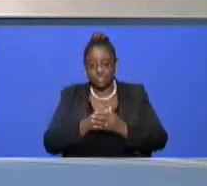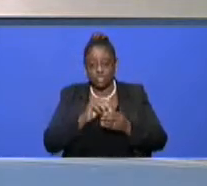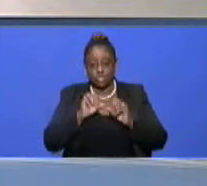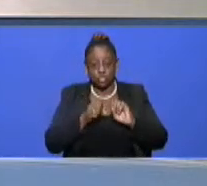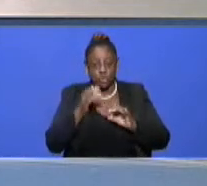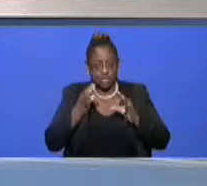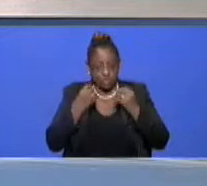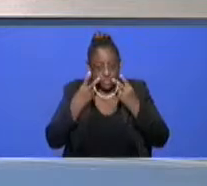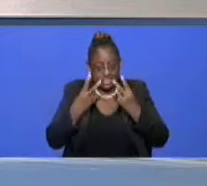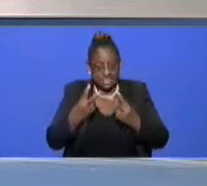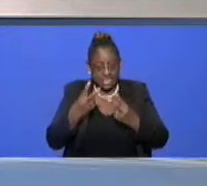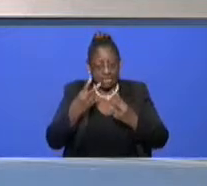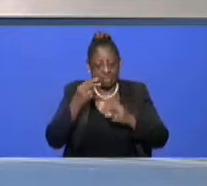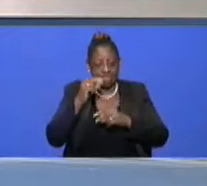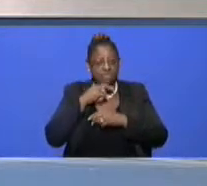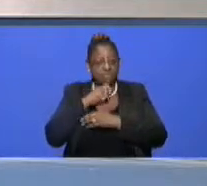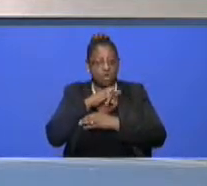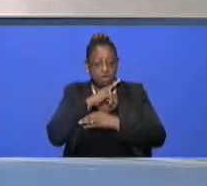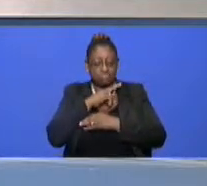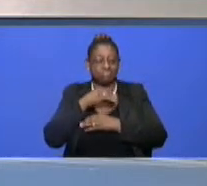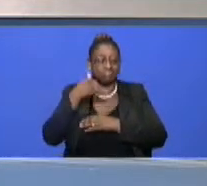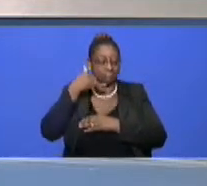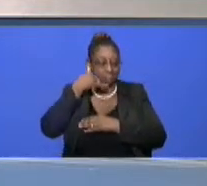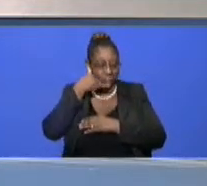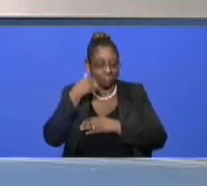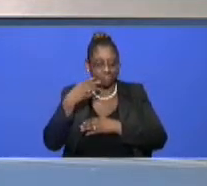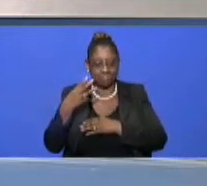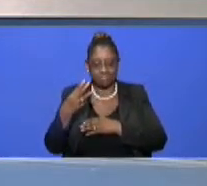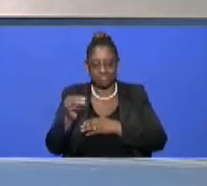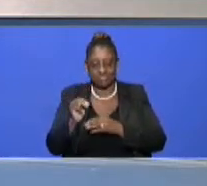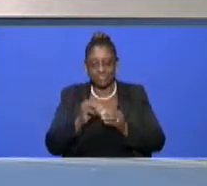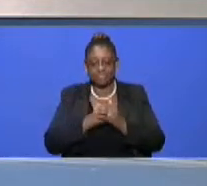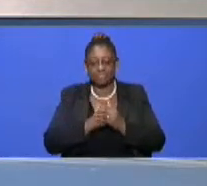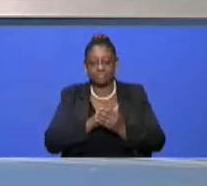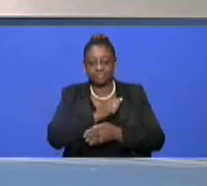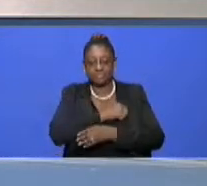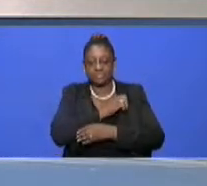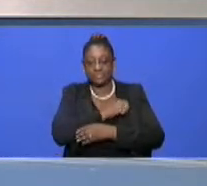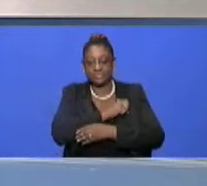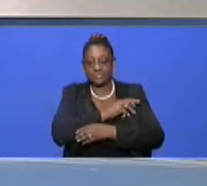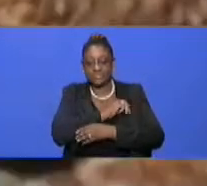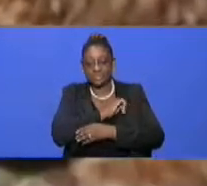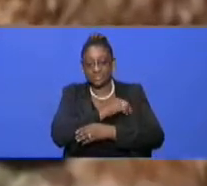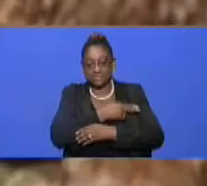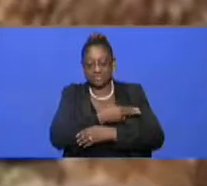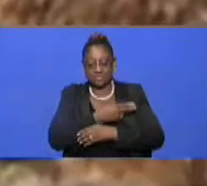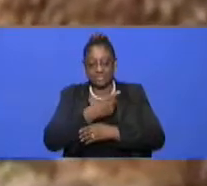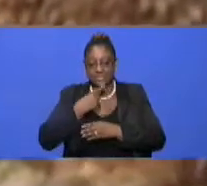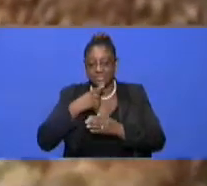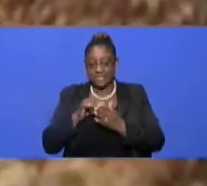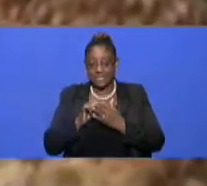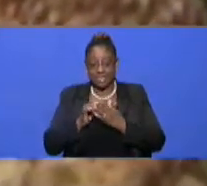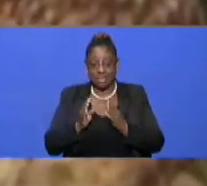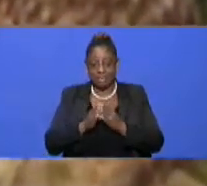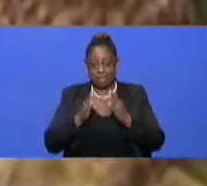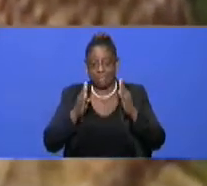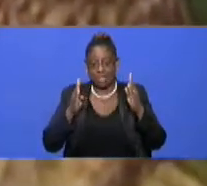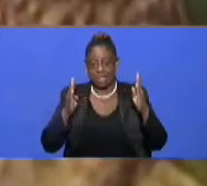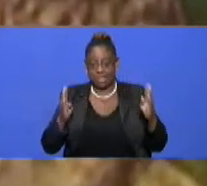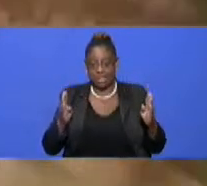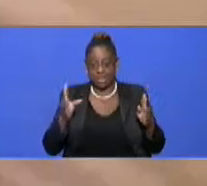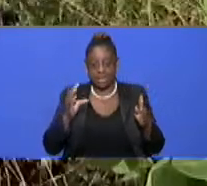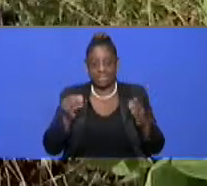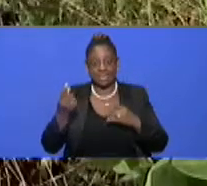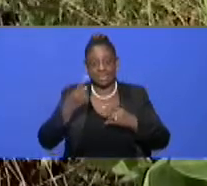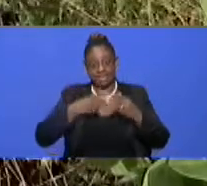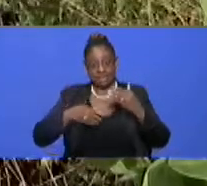them a call when you spot them. Anthony Smith tells us more. They're pesky, they're big, and they're